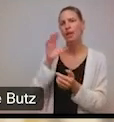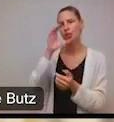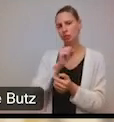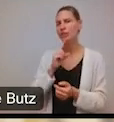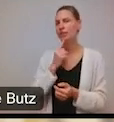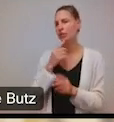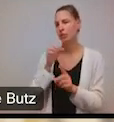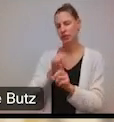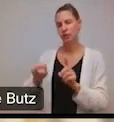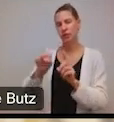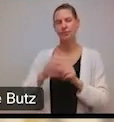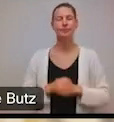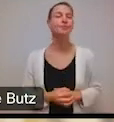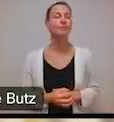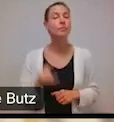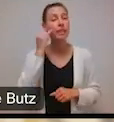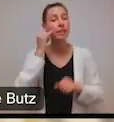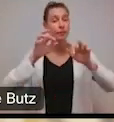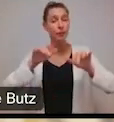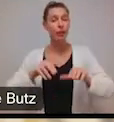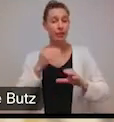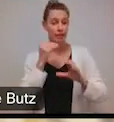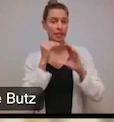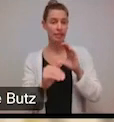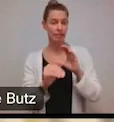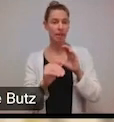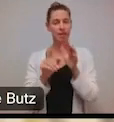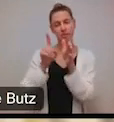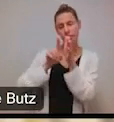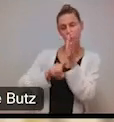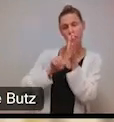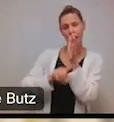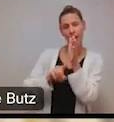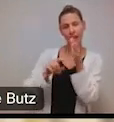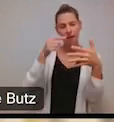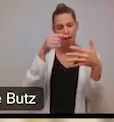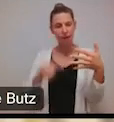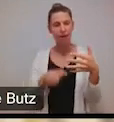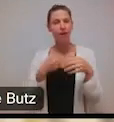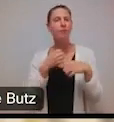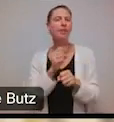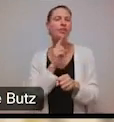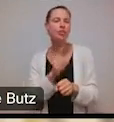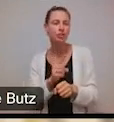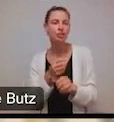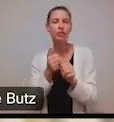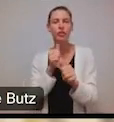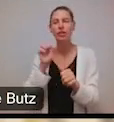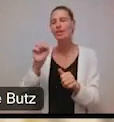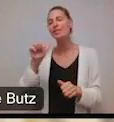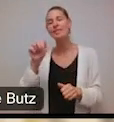So when you're writing an email, check for those things and make sure that you are avoiding slang,